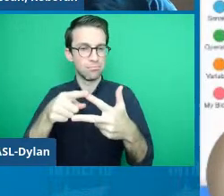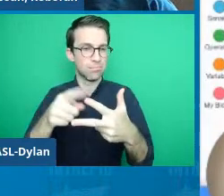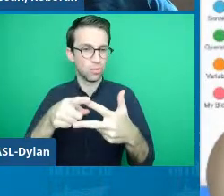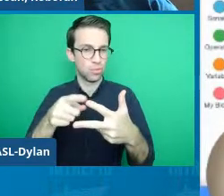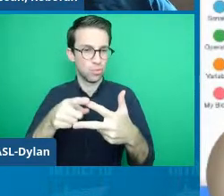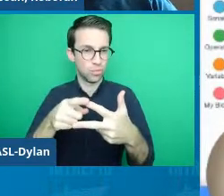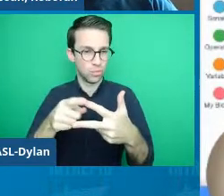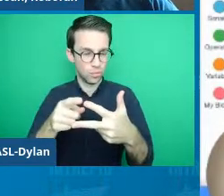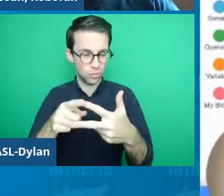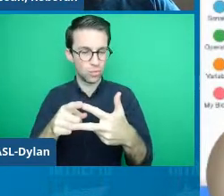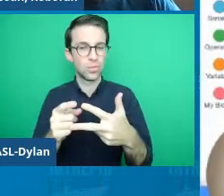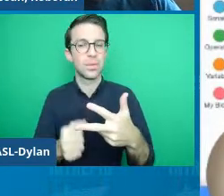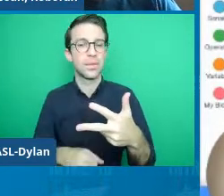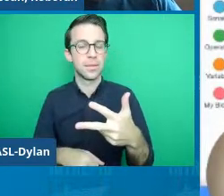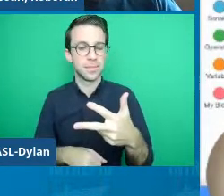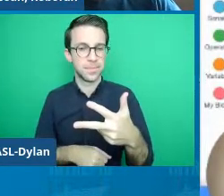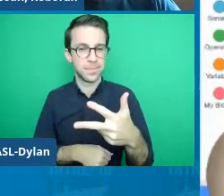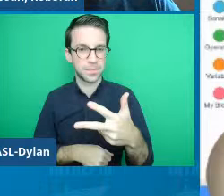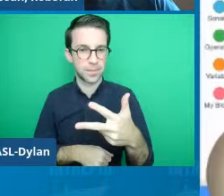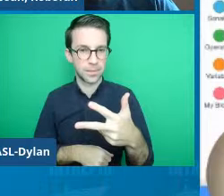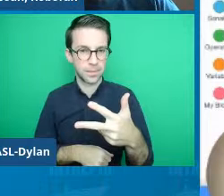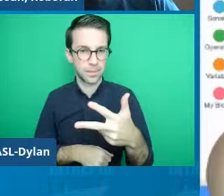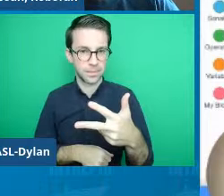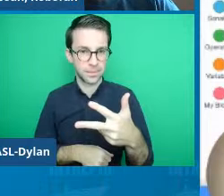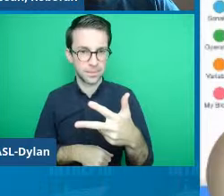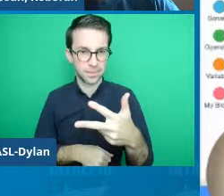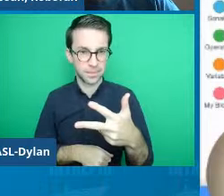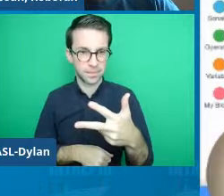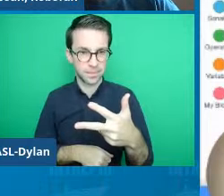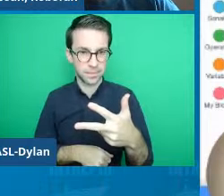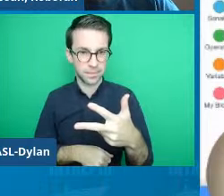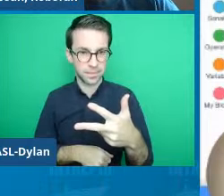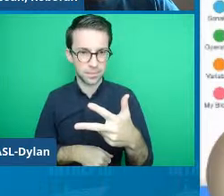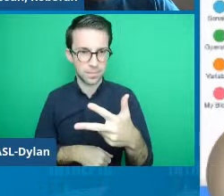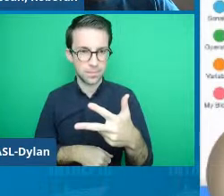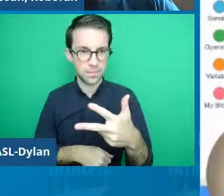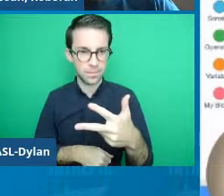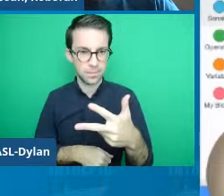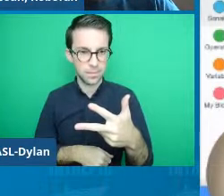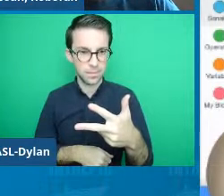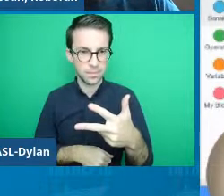backdrop. Backdrop 2. And then